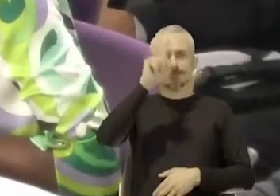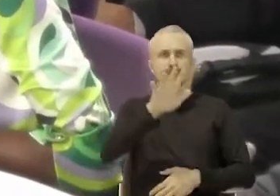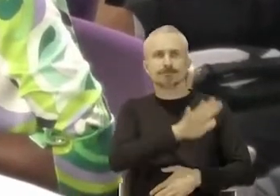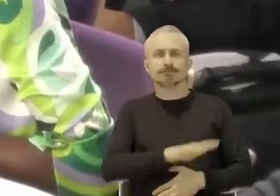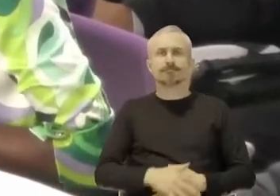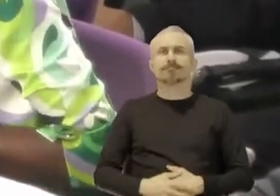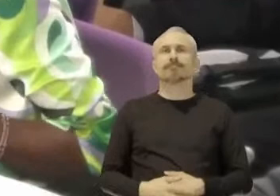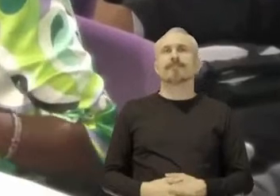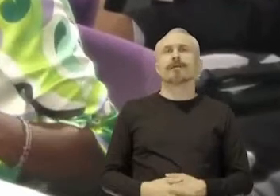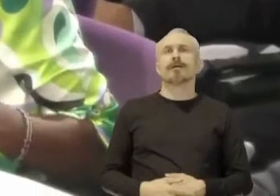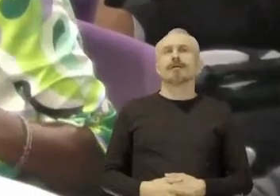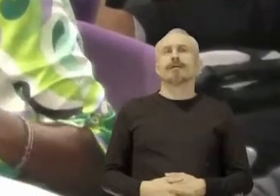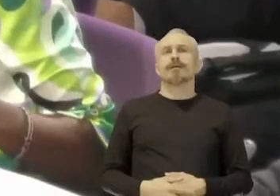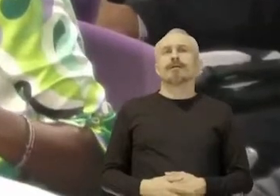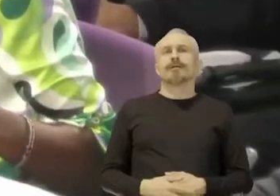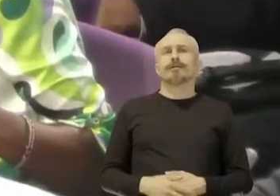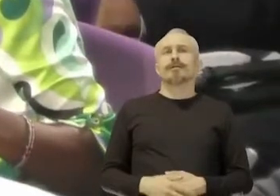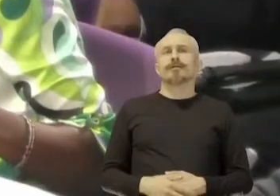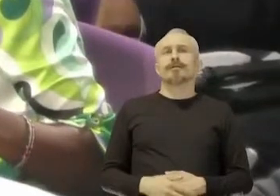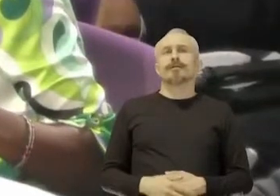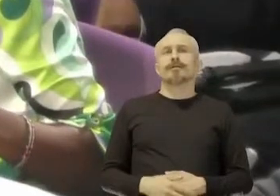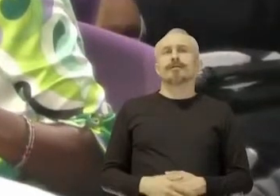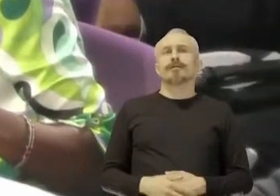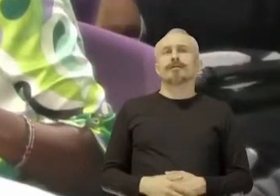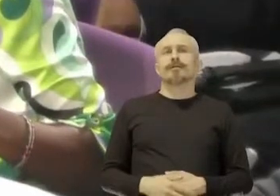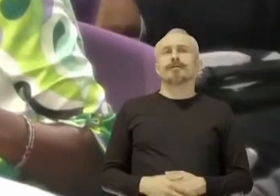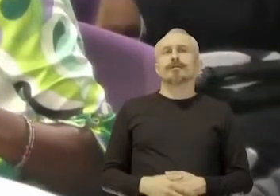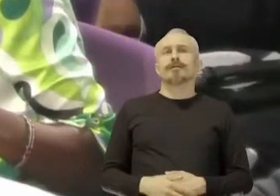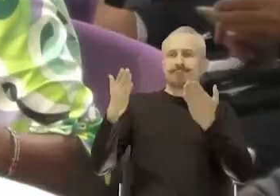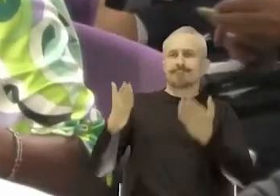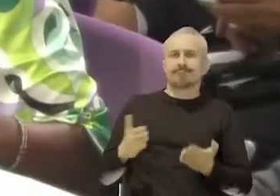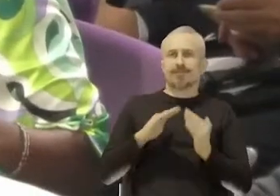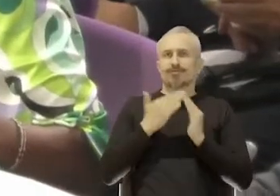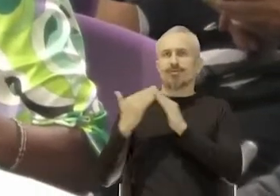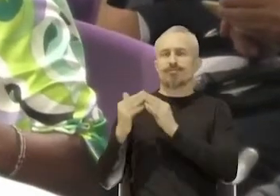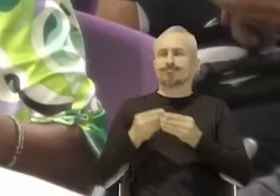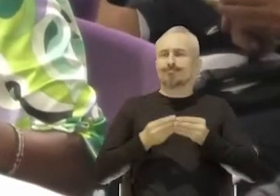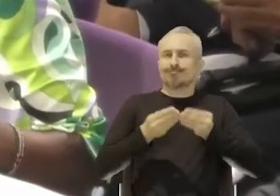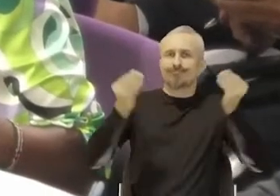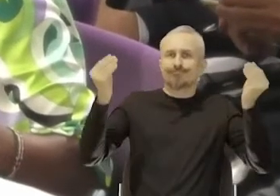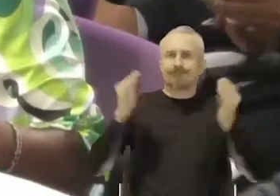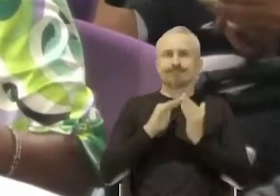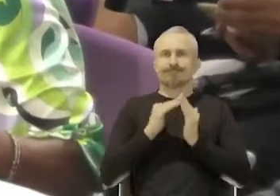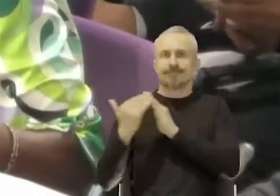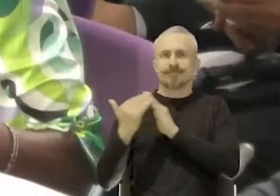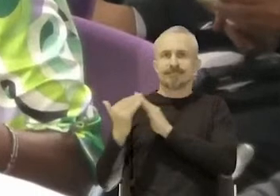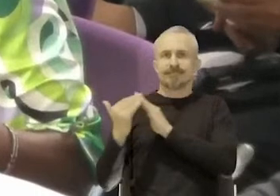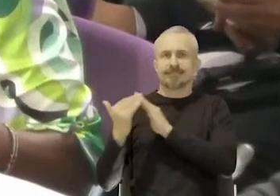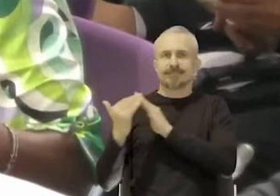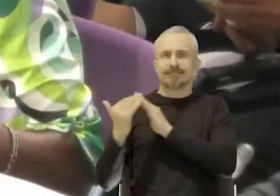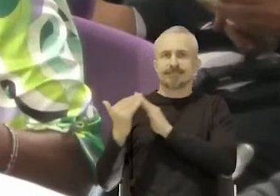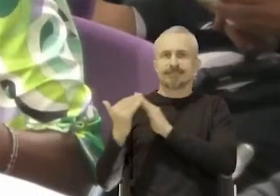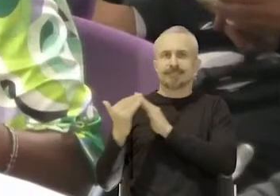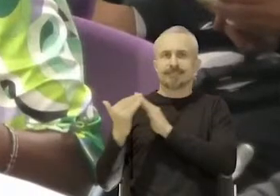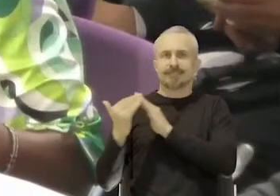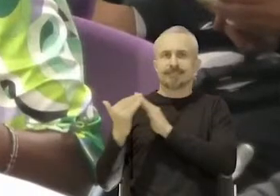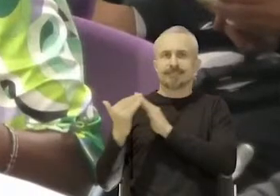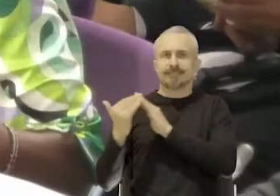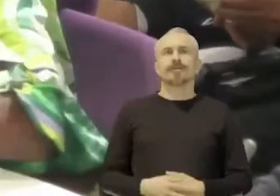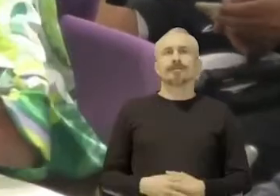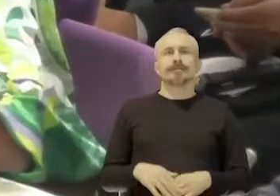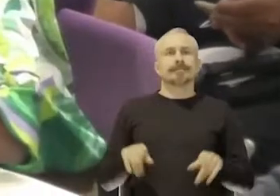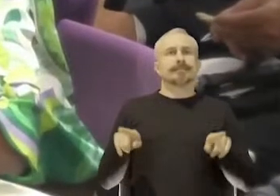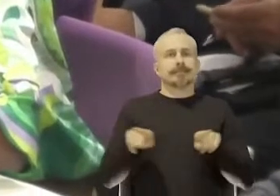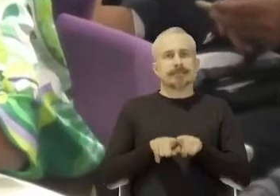Building is here. And finally, for Group A, we have from the Kingdom of Morocco, representing the Arab states,